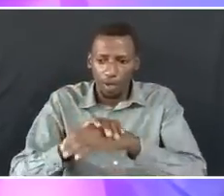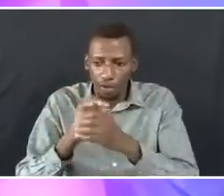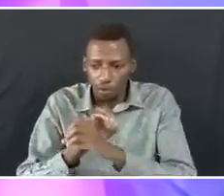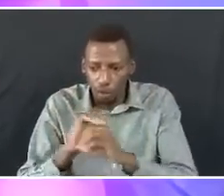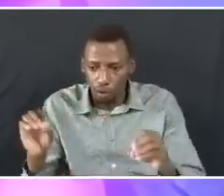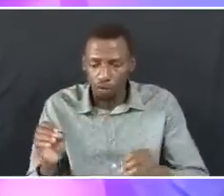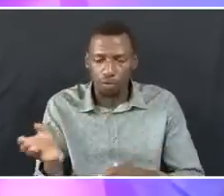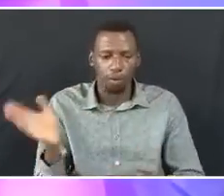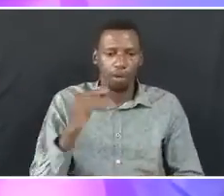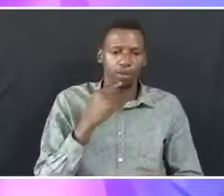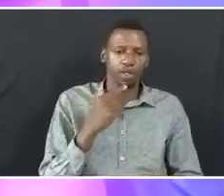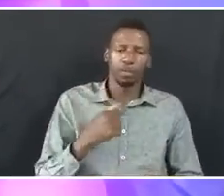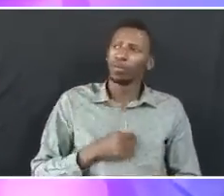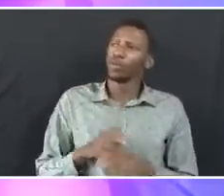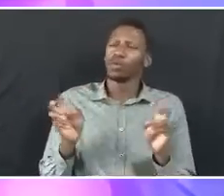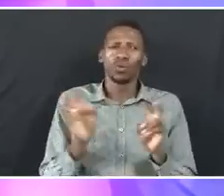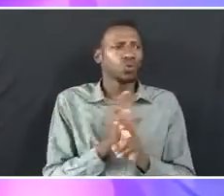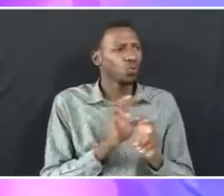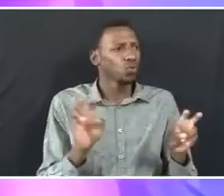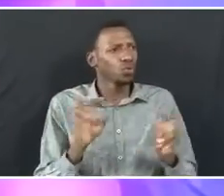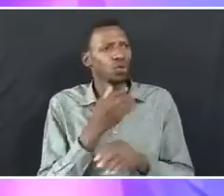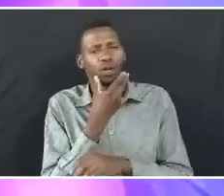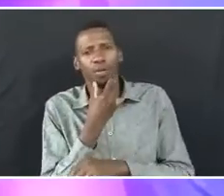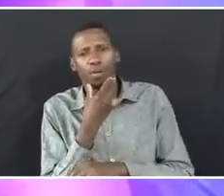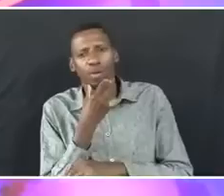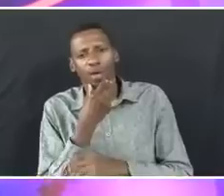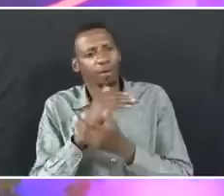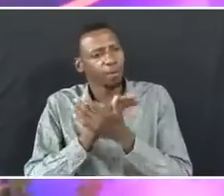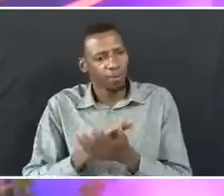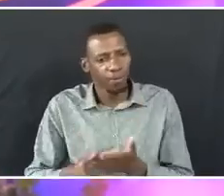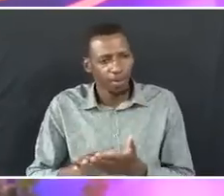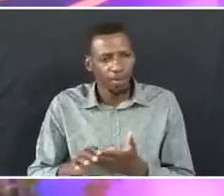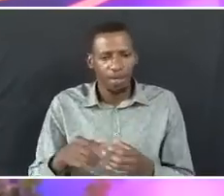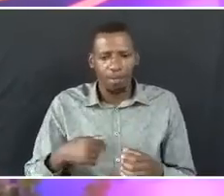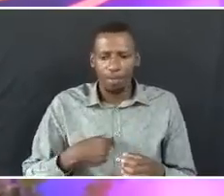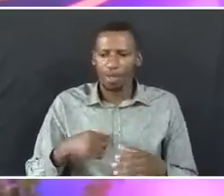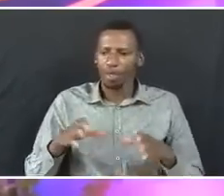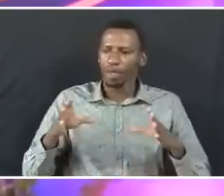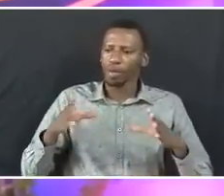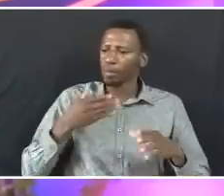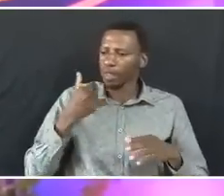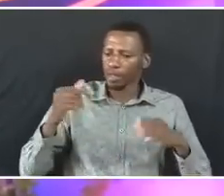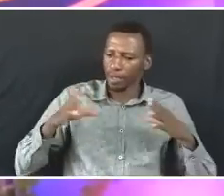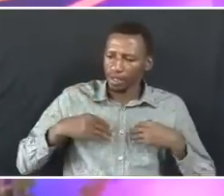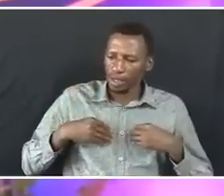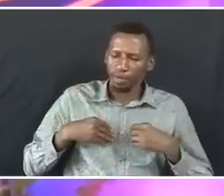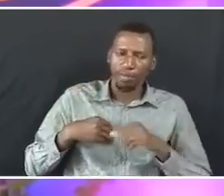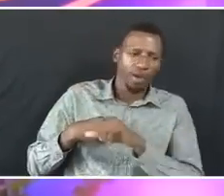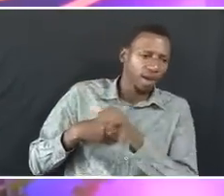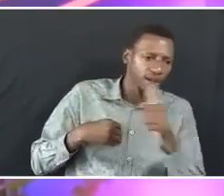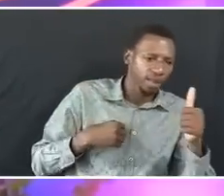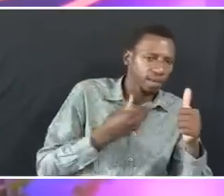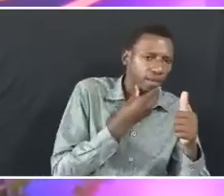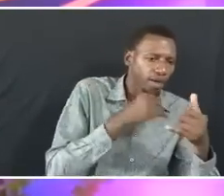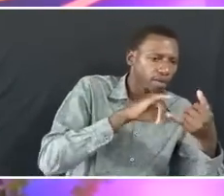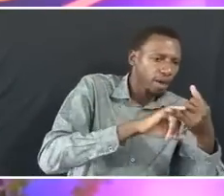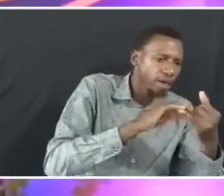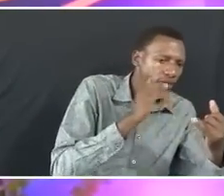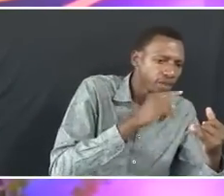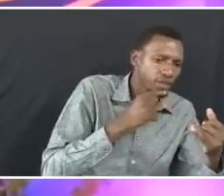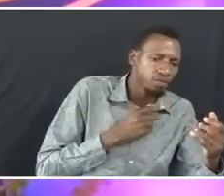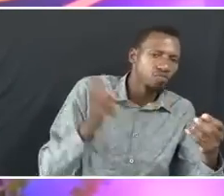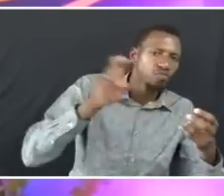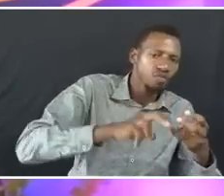wakuoa. Sasa uende kuolewa na bwana ya mtu na umekaa kitako kama